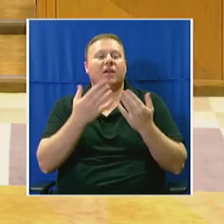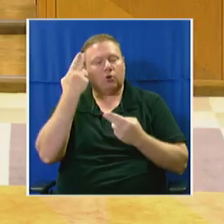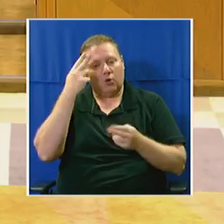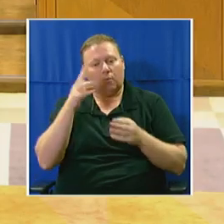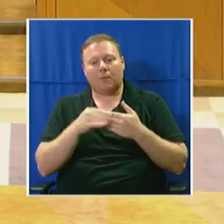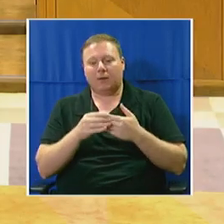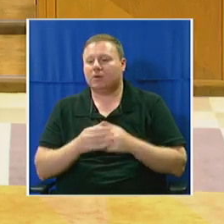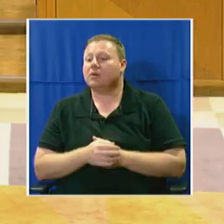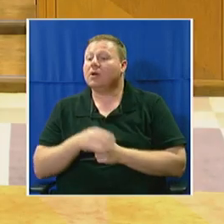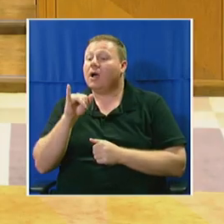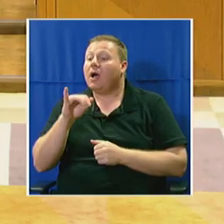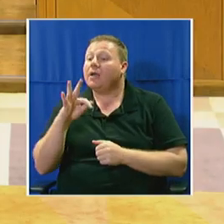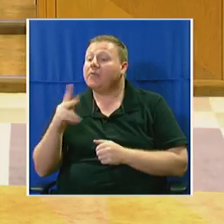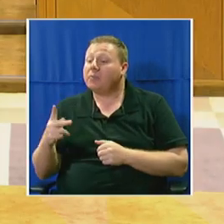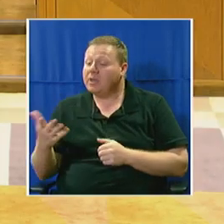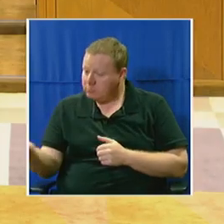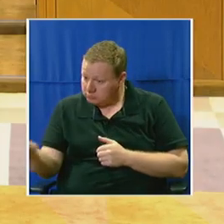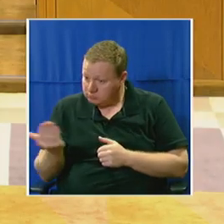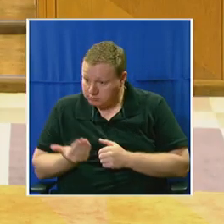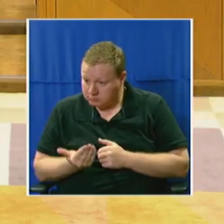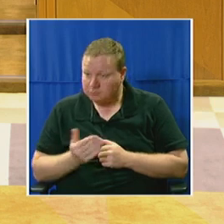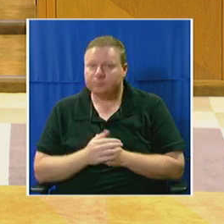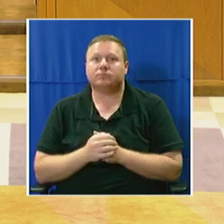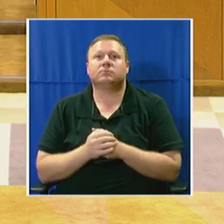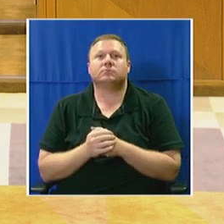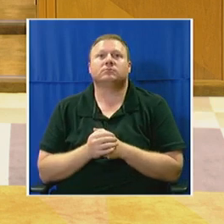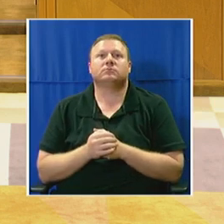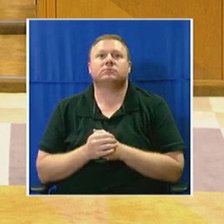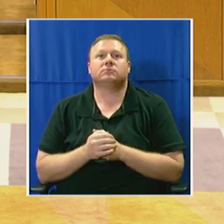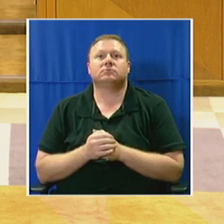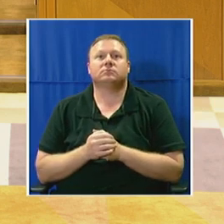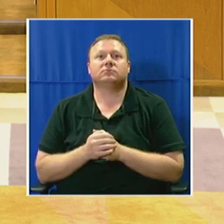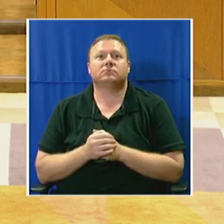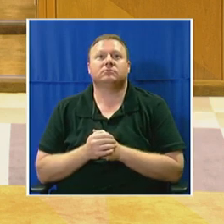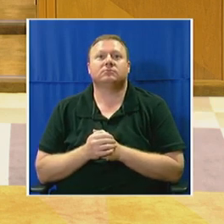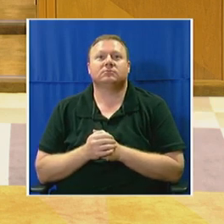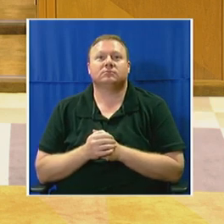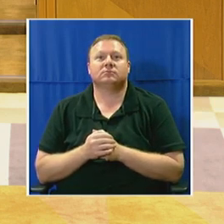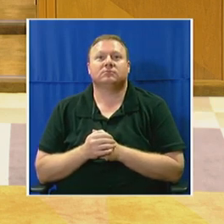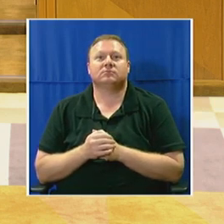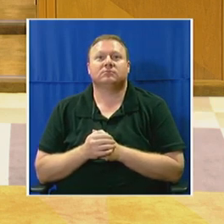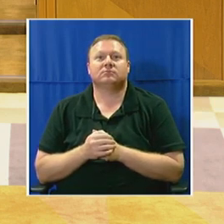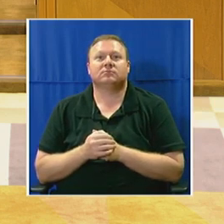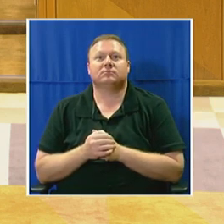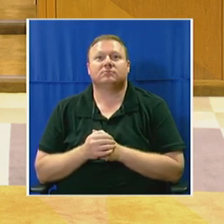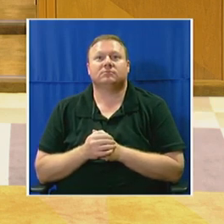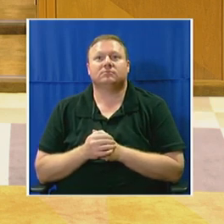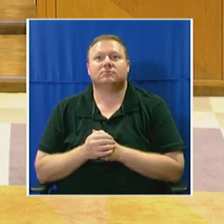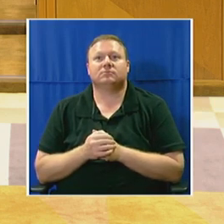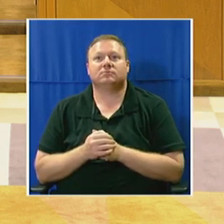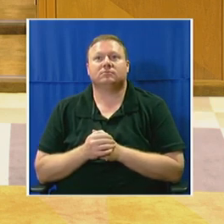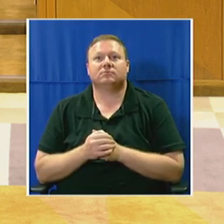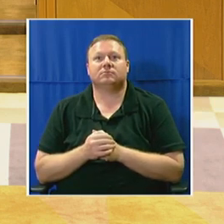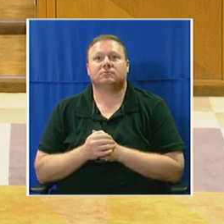is also set out in the very pursuit of of Injustice the EF rejects the